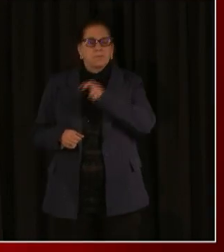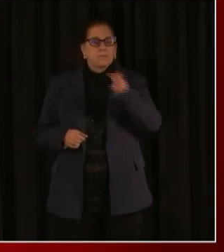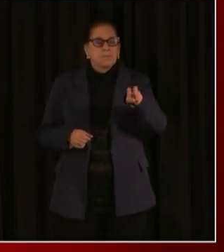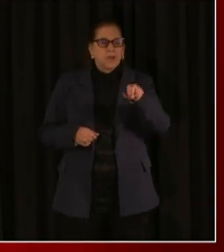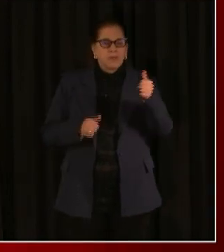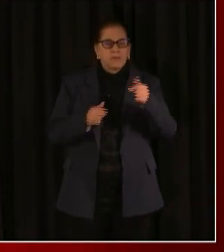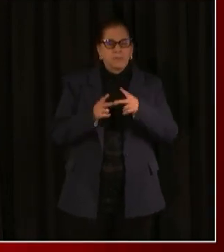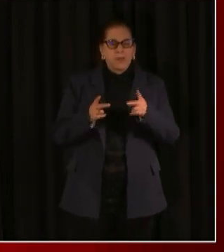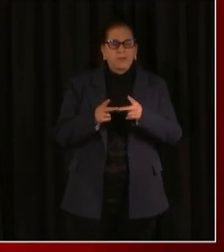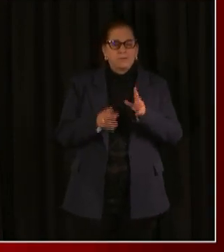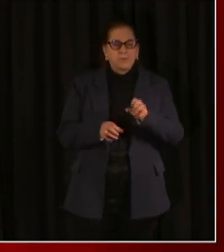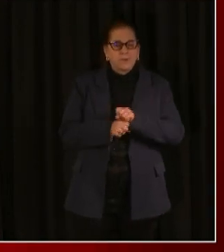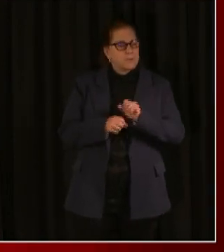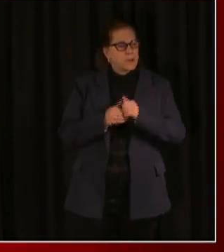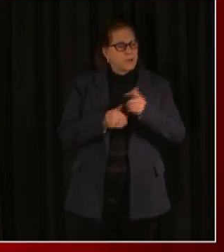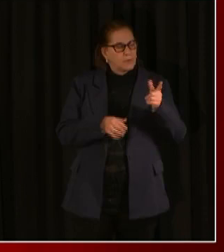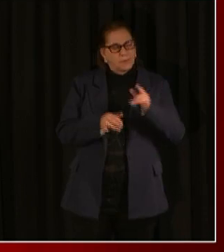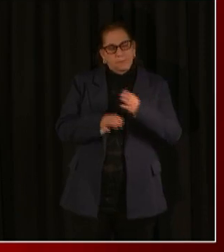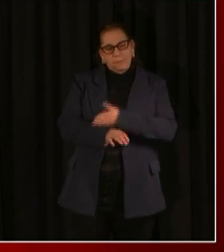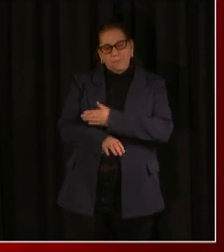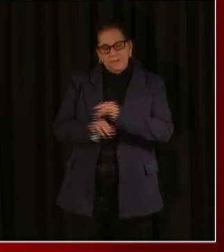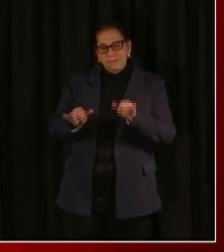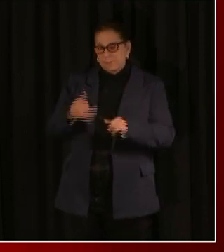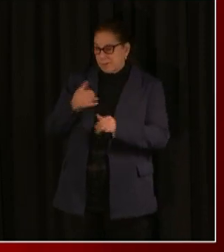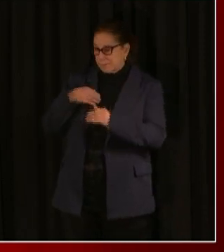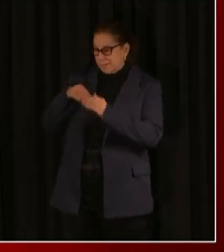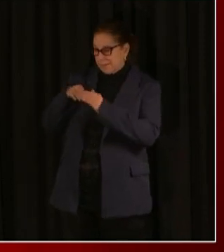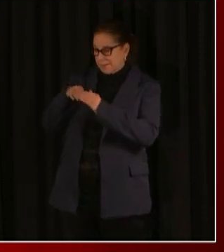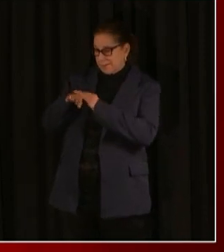the system being enhanced?